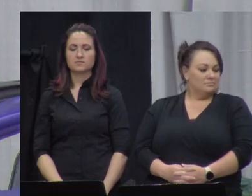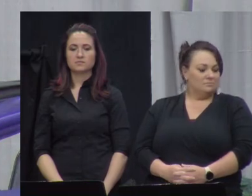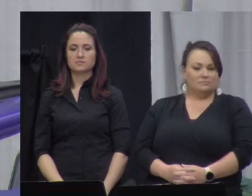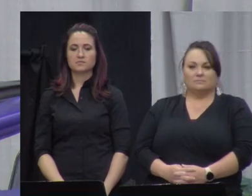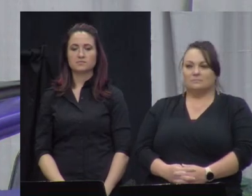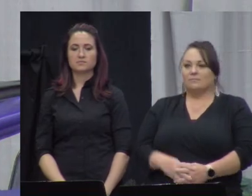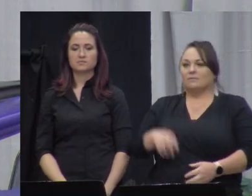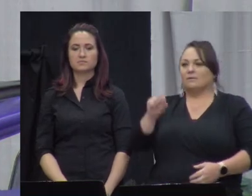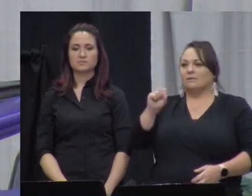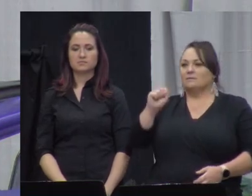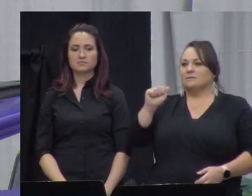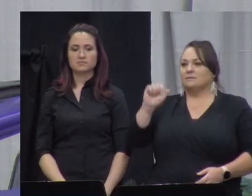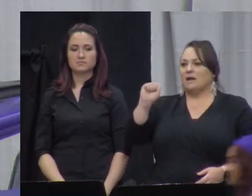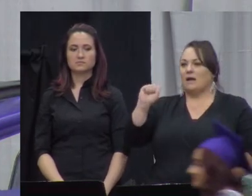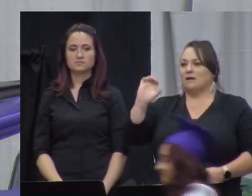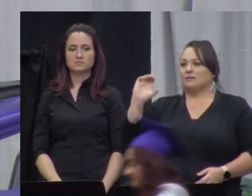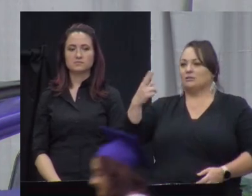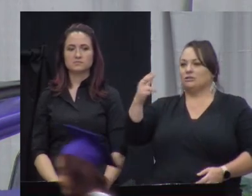Stasha Penn.